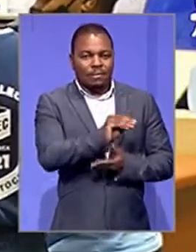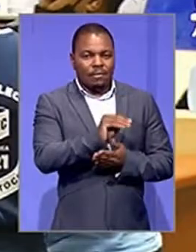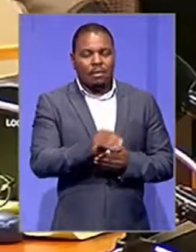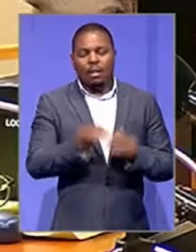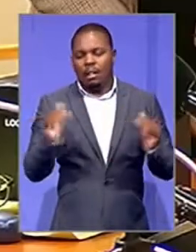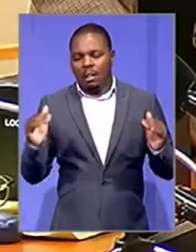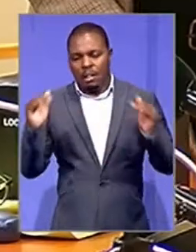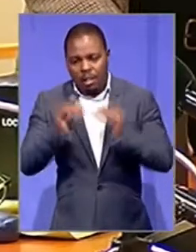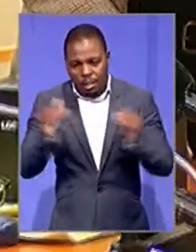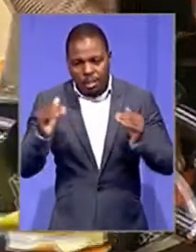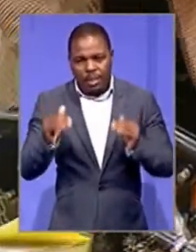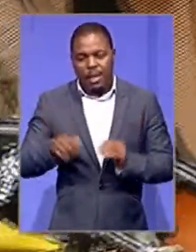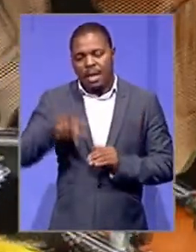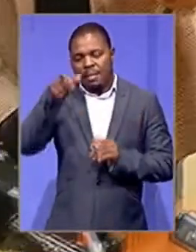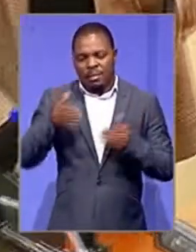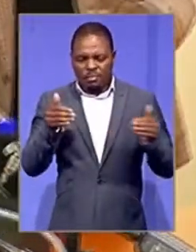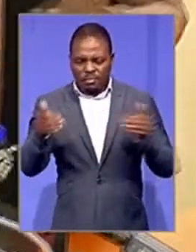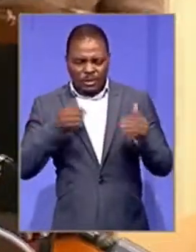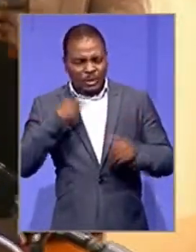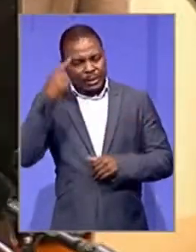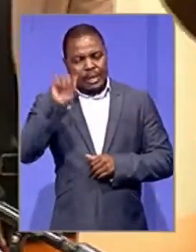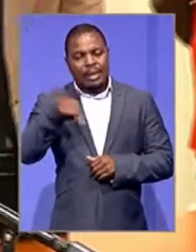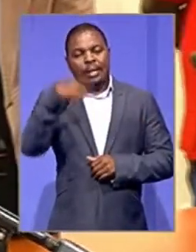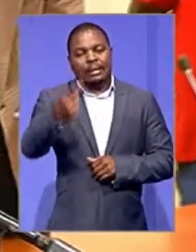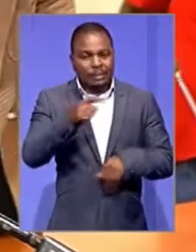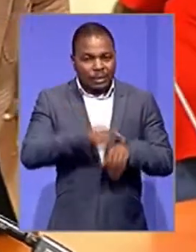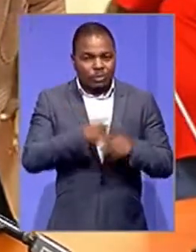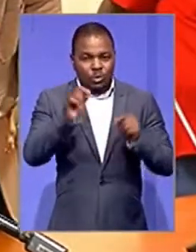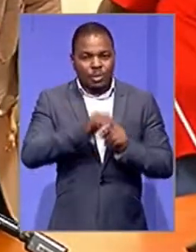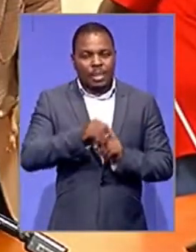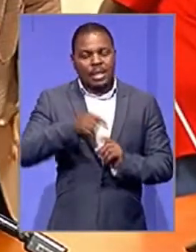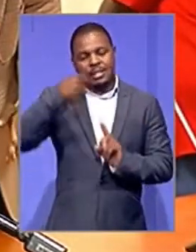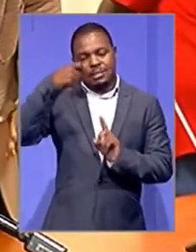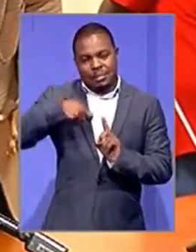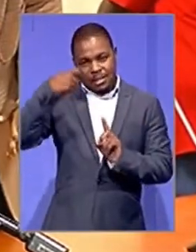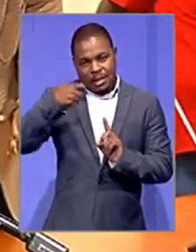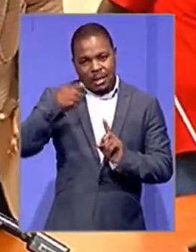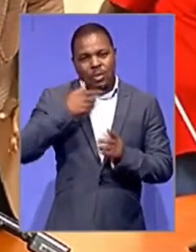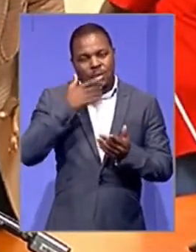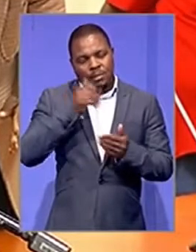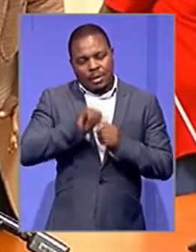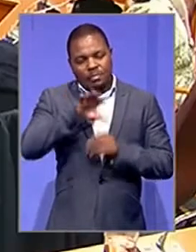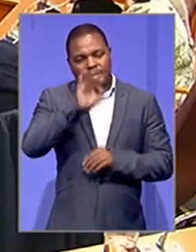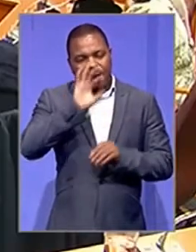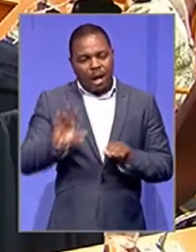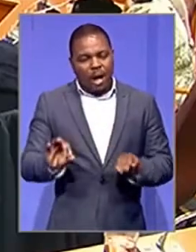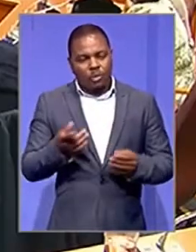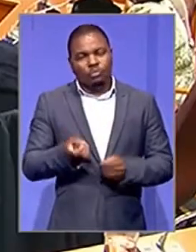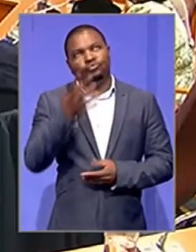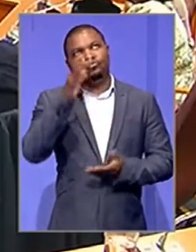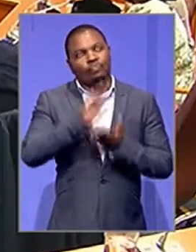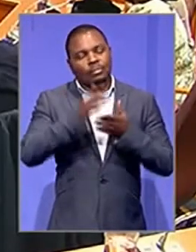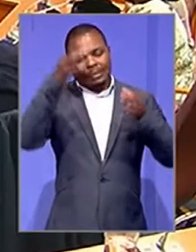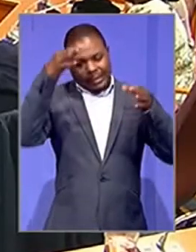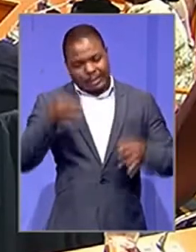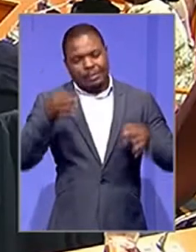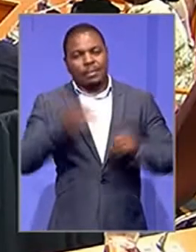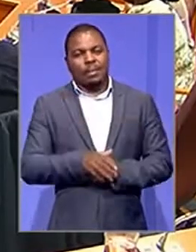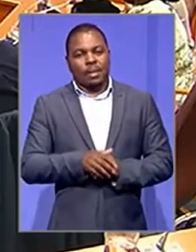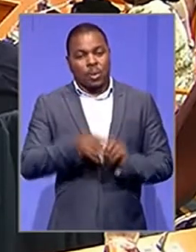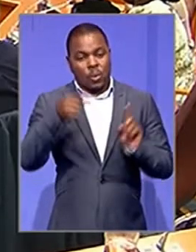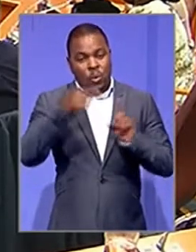lekane, mosepediši wa dipoledišano o re kgato ya go latela ke go kgetha mosepikara ka go hwedinya go ba go lahlela peni godimo. O re o na le boitshepo bja gore kopano